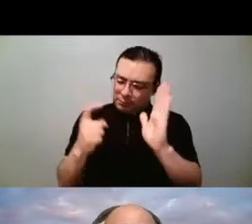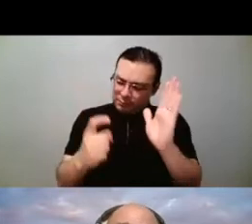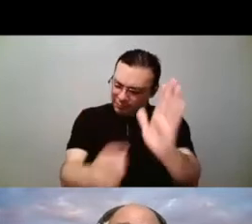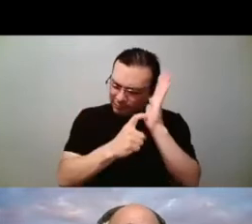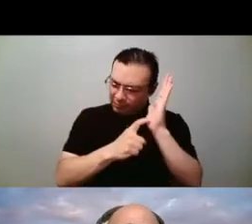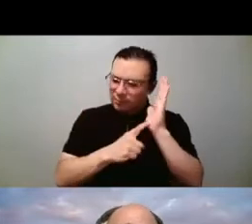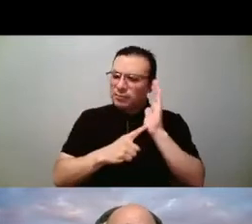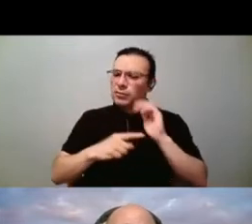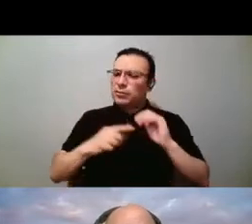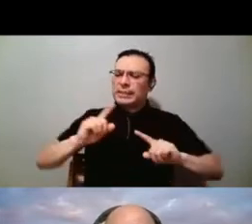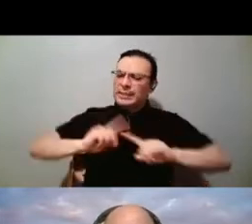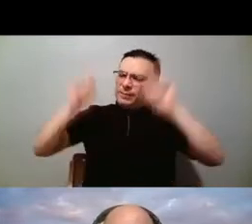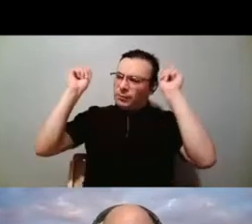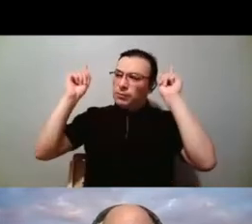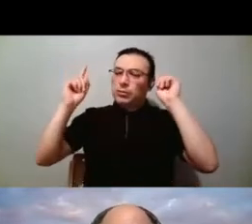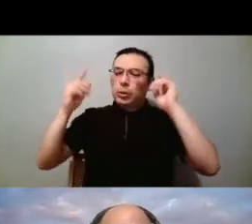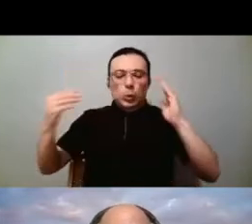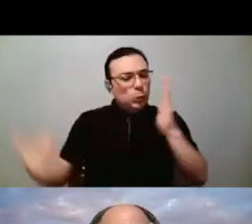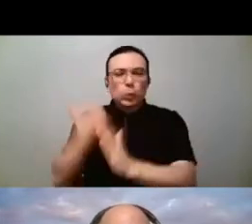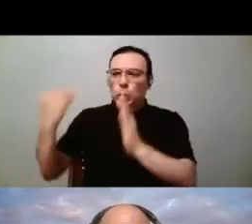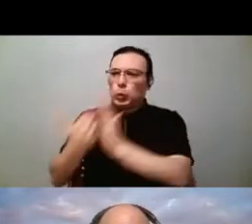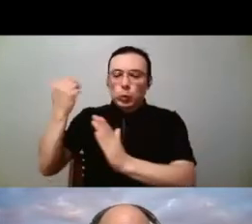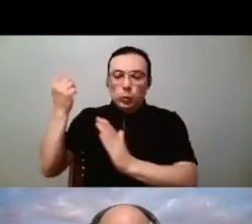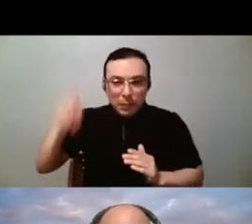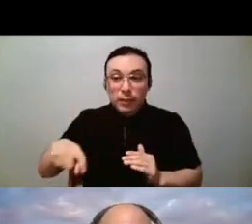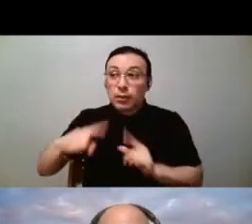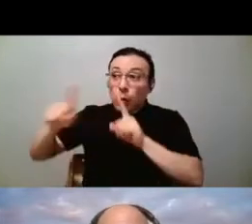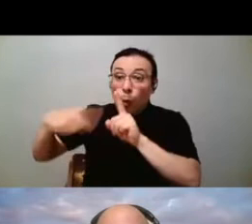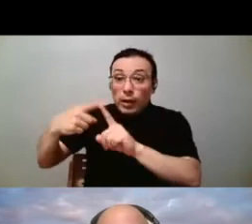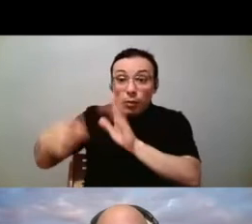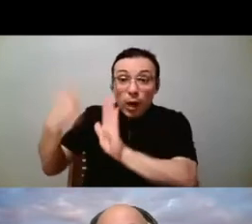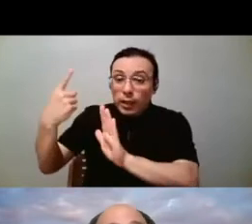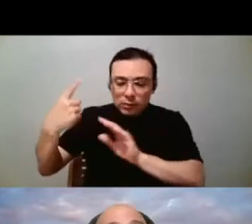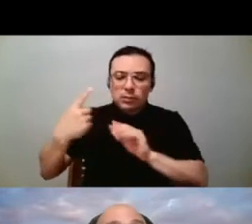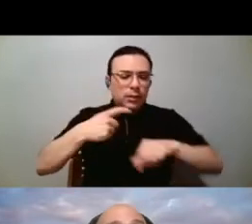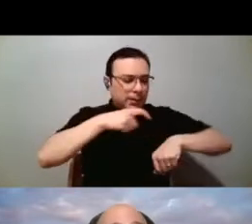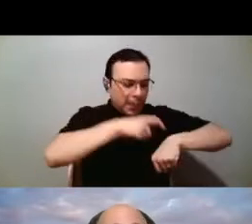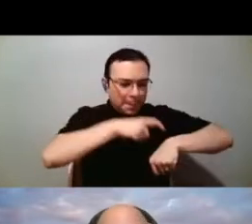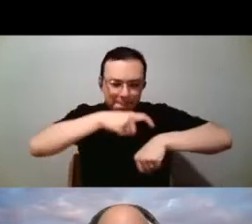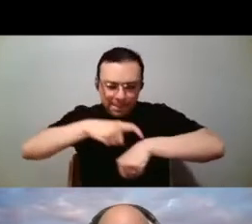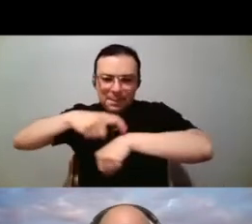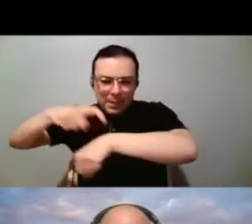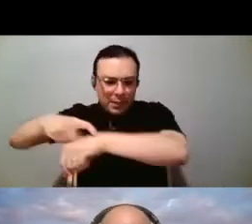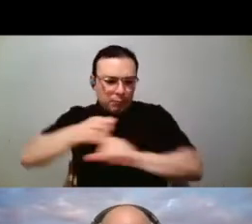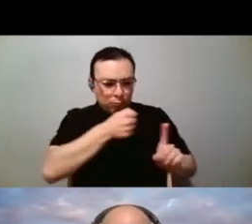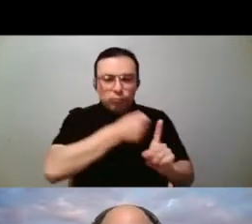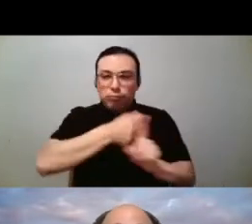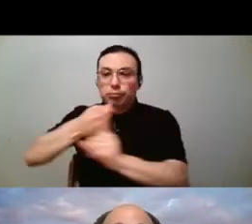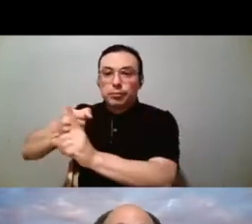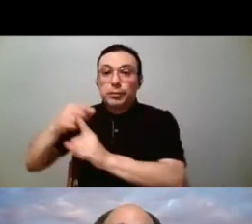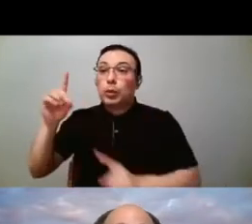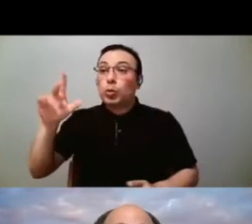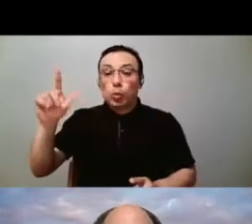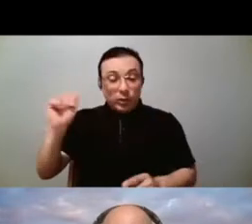in multiple formations, across time. Doulas have our part to play in this process. As